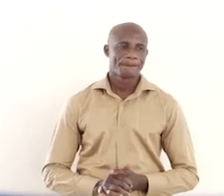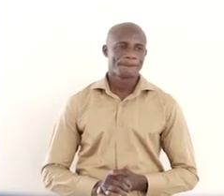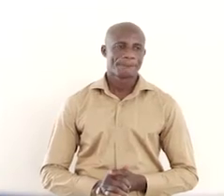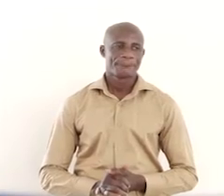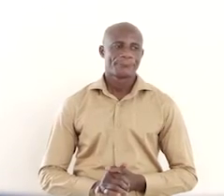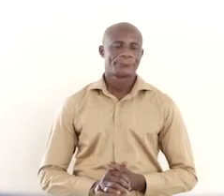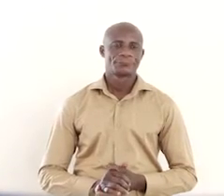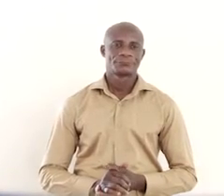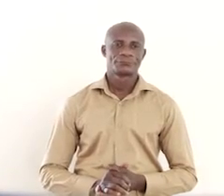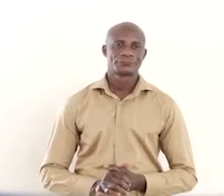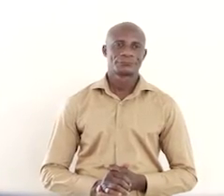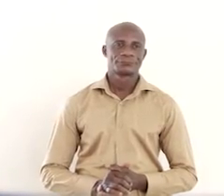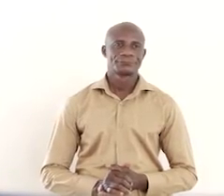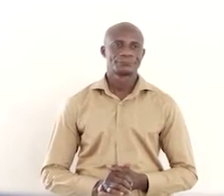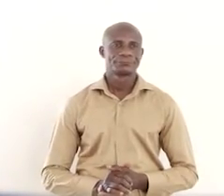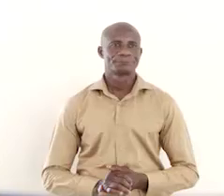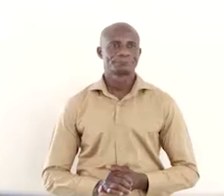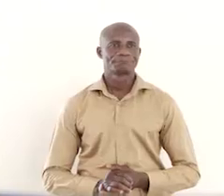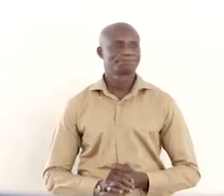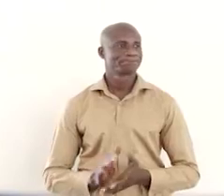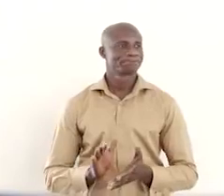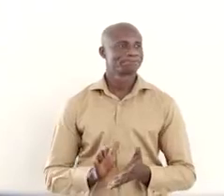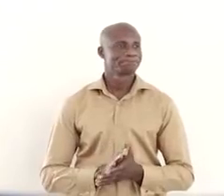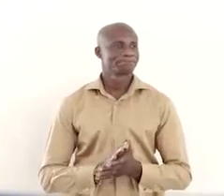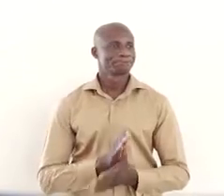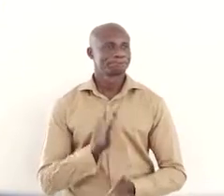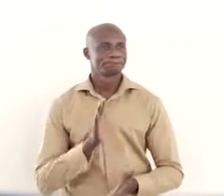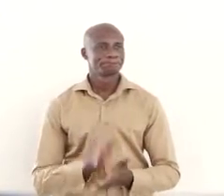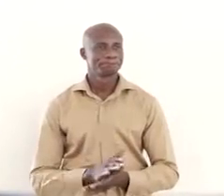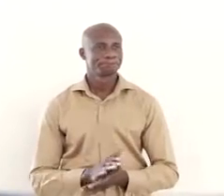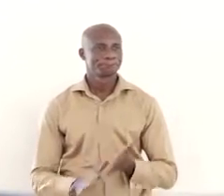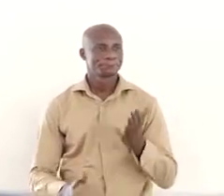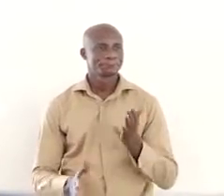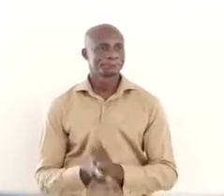resurrection. I arise.